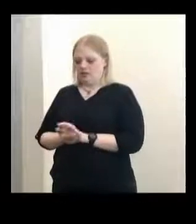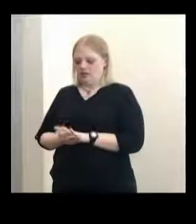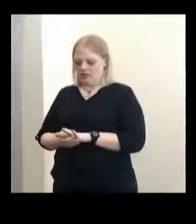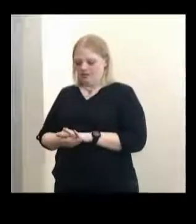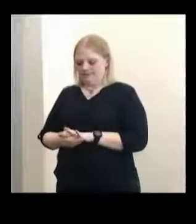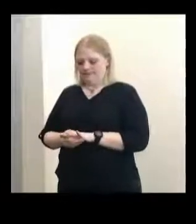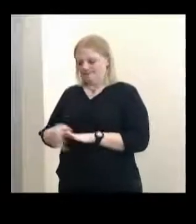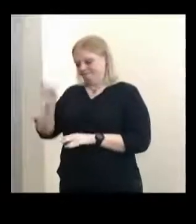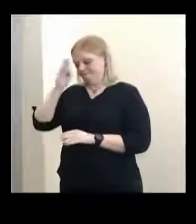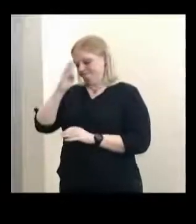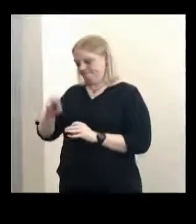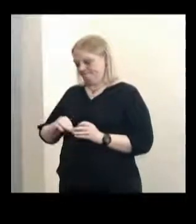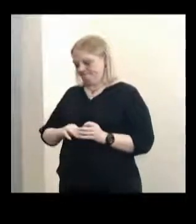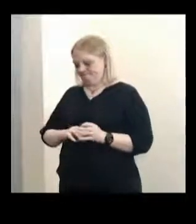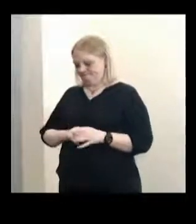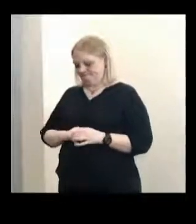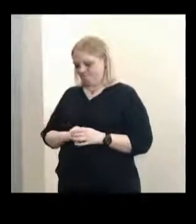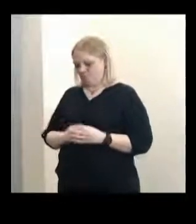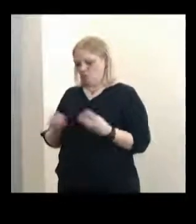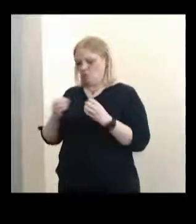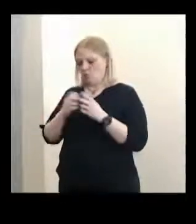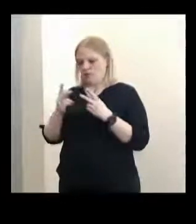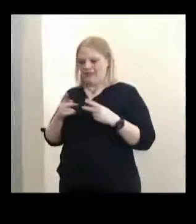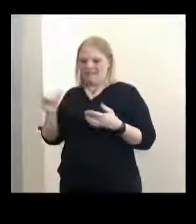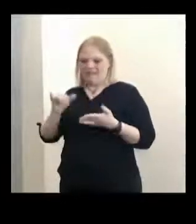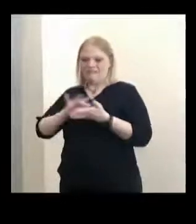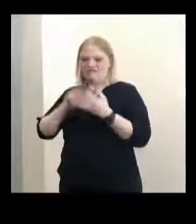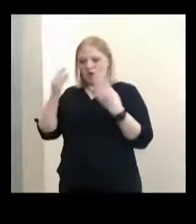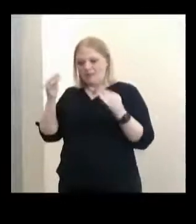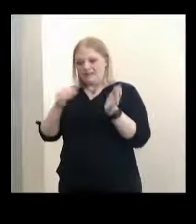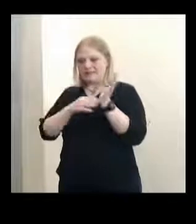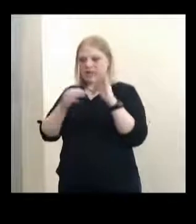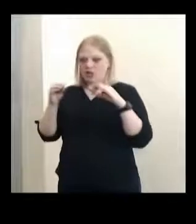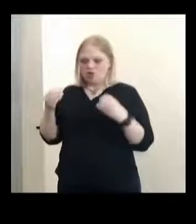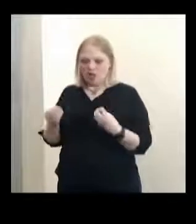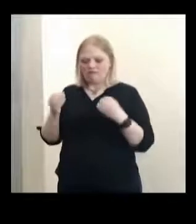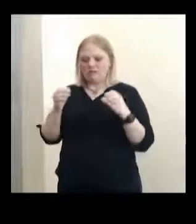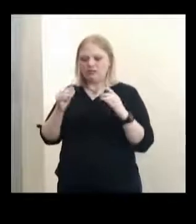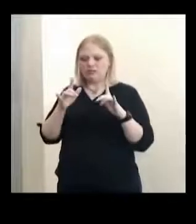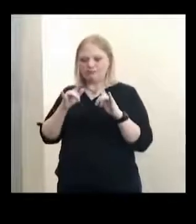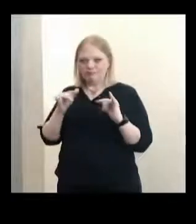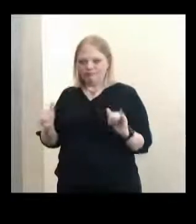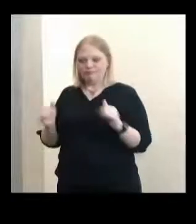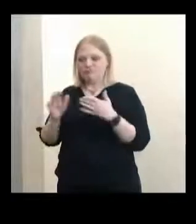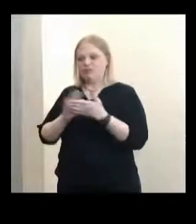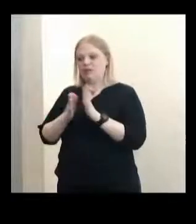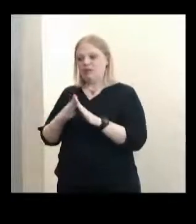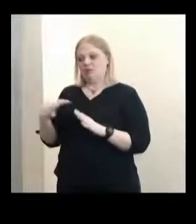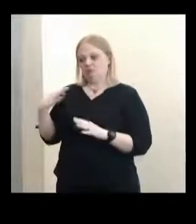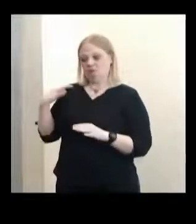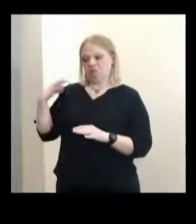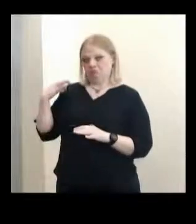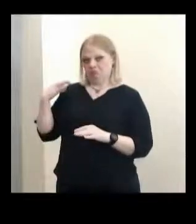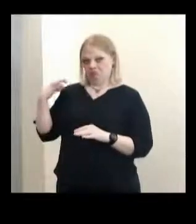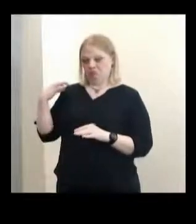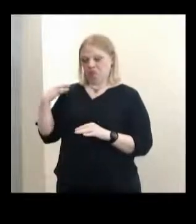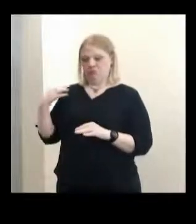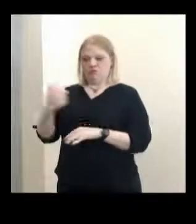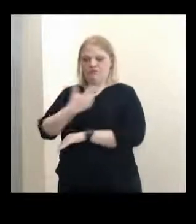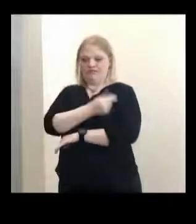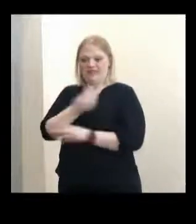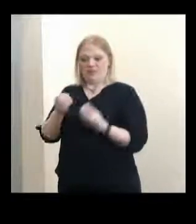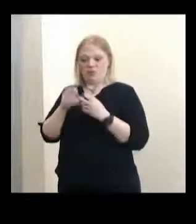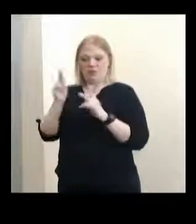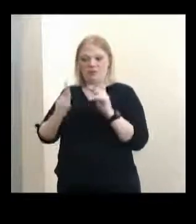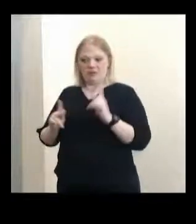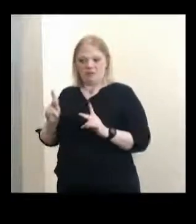Hi, Mark. As more places like pharmacies, physicians' offices, things of that nature become eligible to vaccinate more people, given they